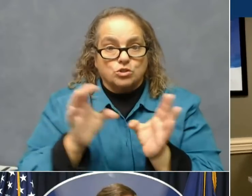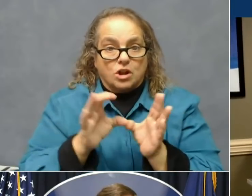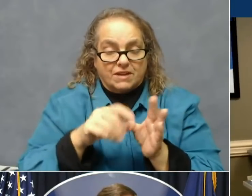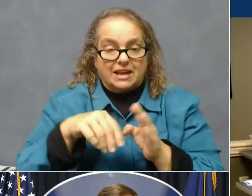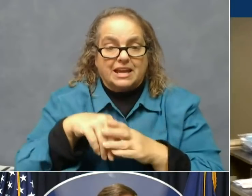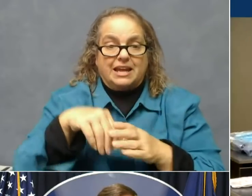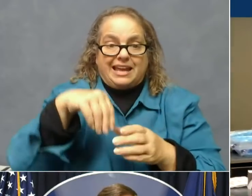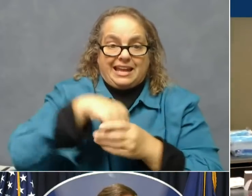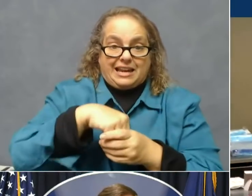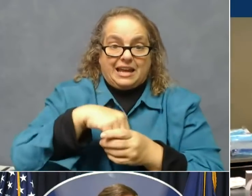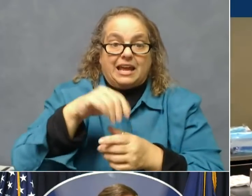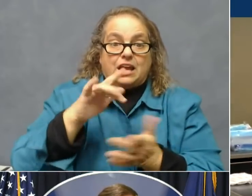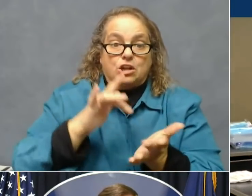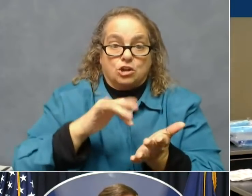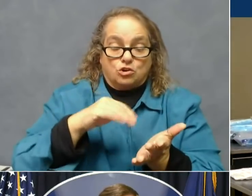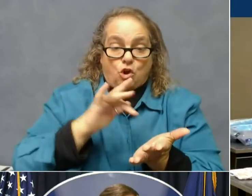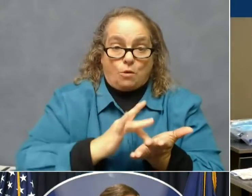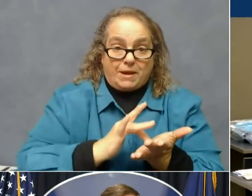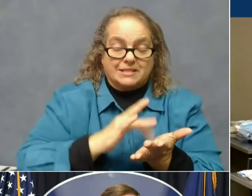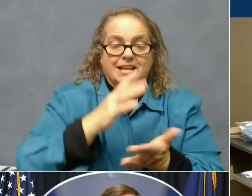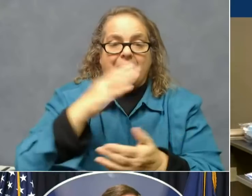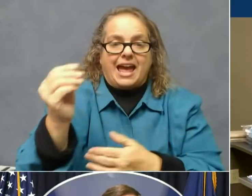pediatrics. Let's watch.